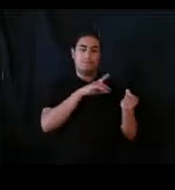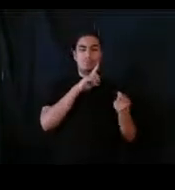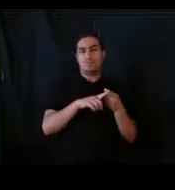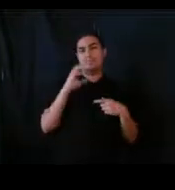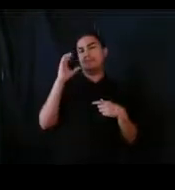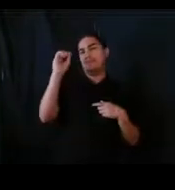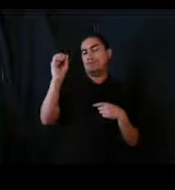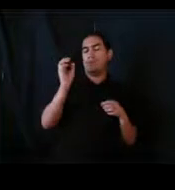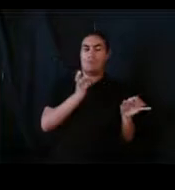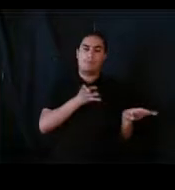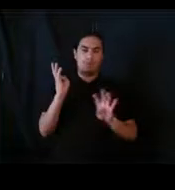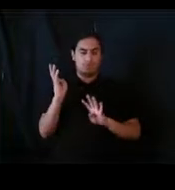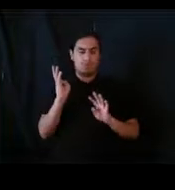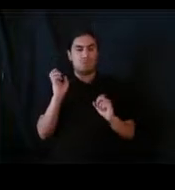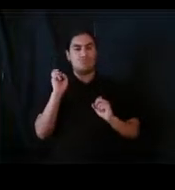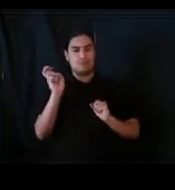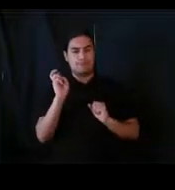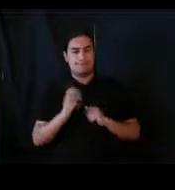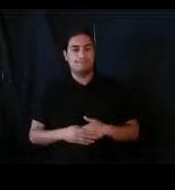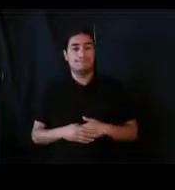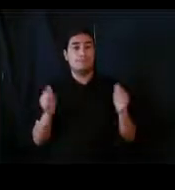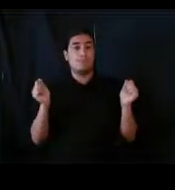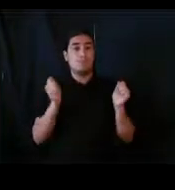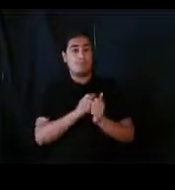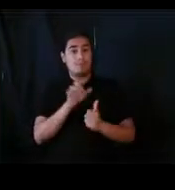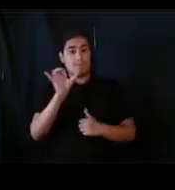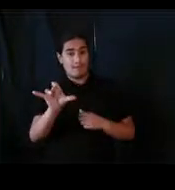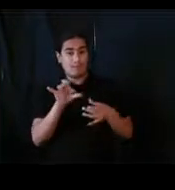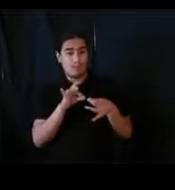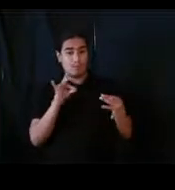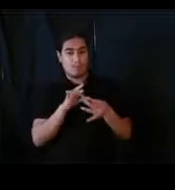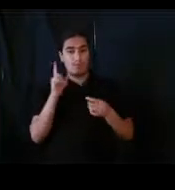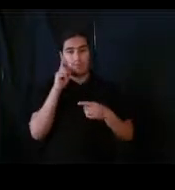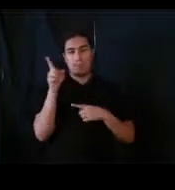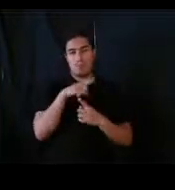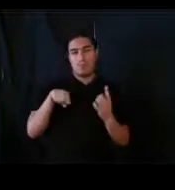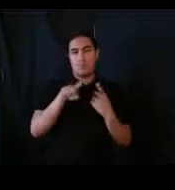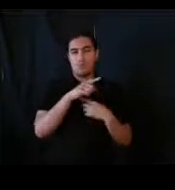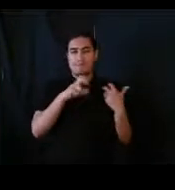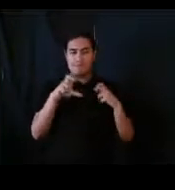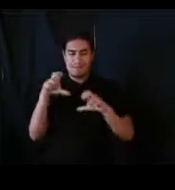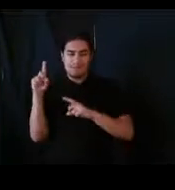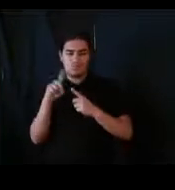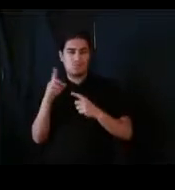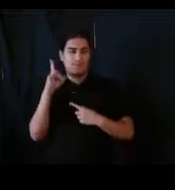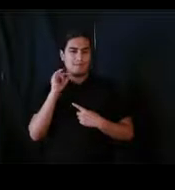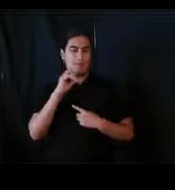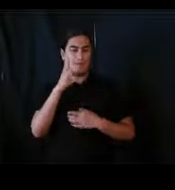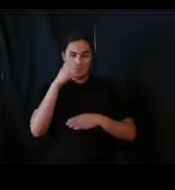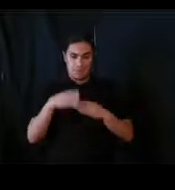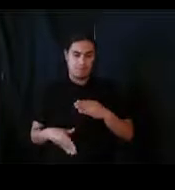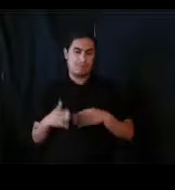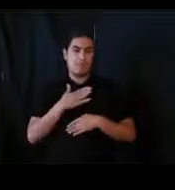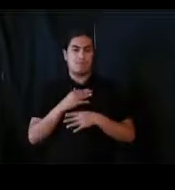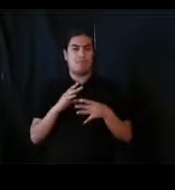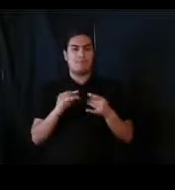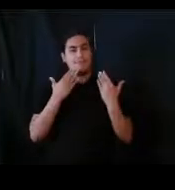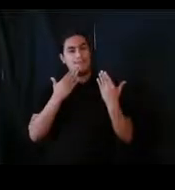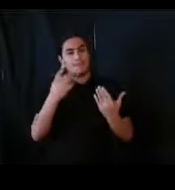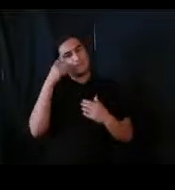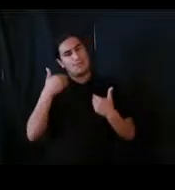transit so on that note of those investments coming to california i want to conclude my remarks and thank you for having